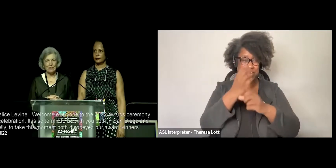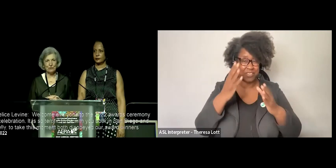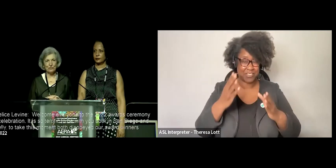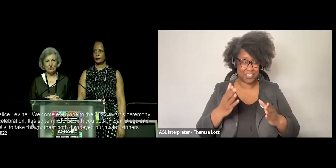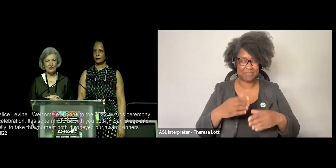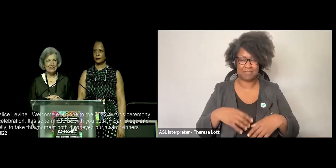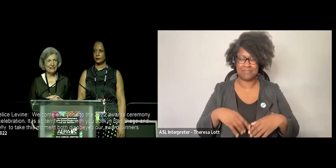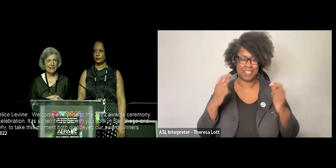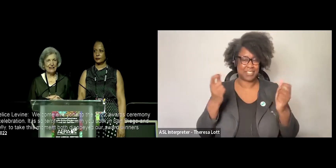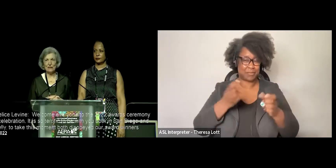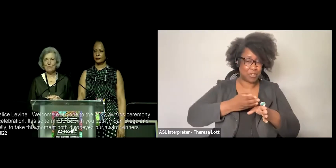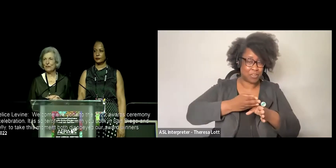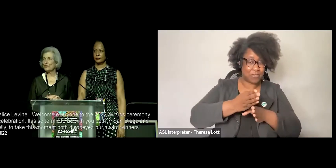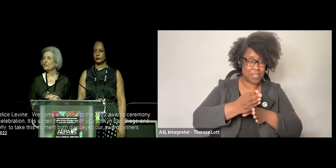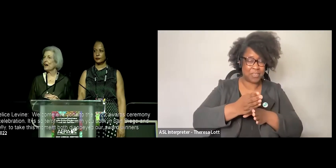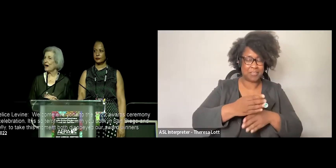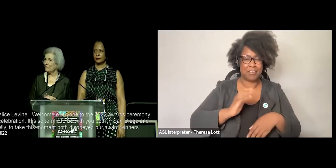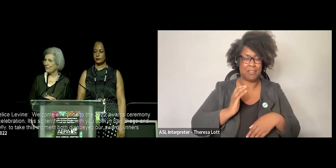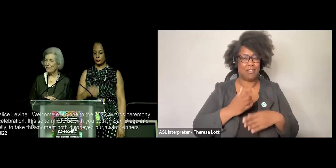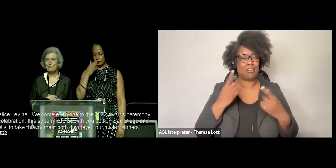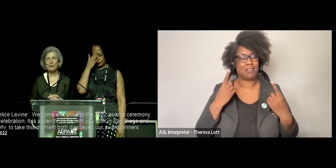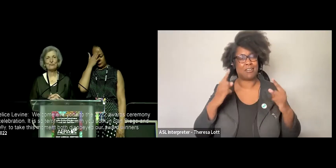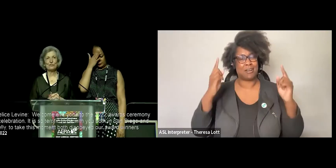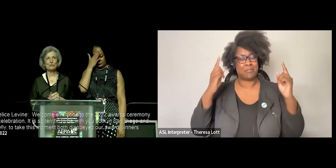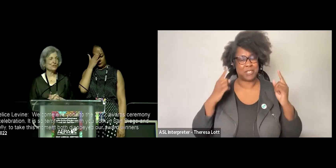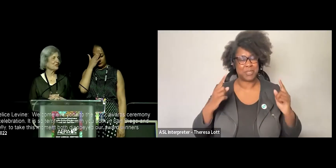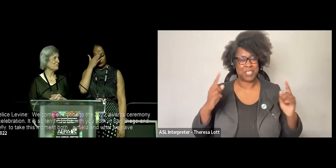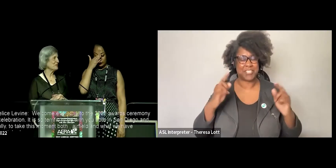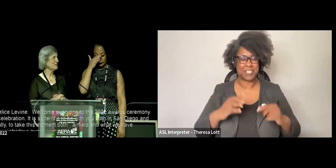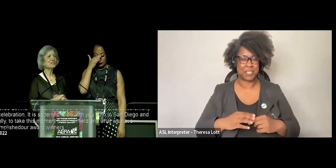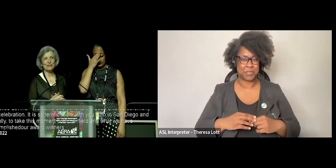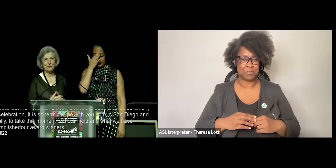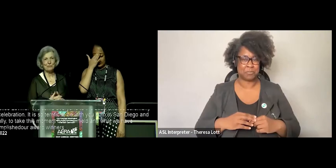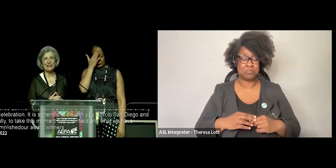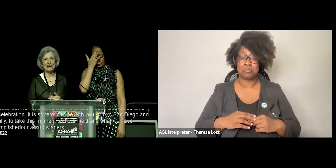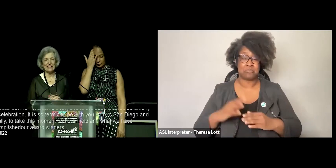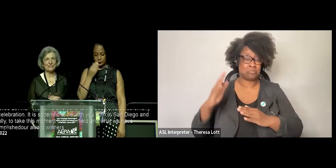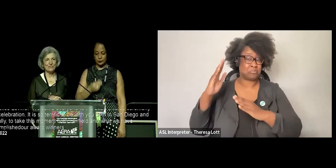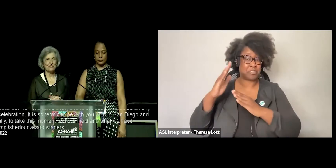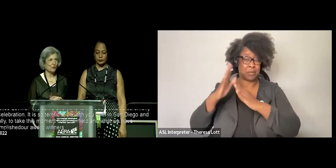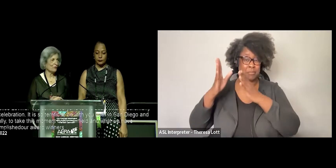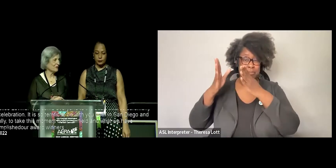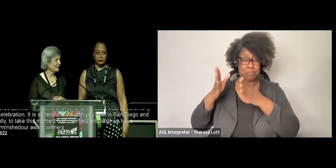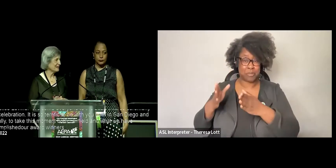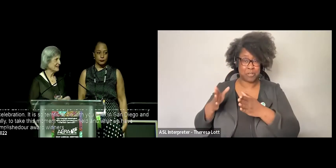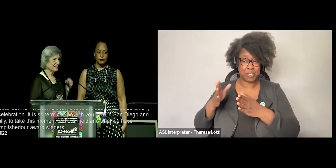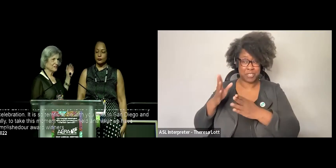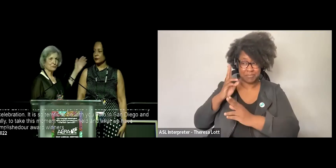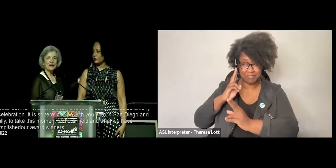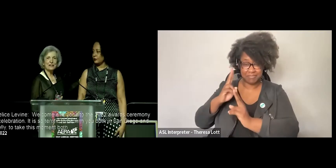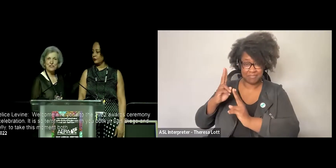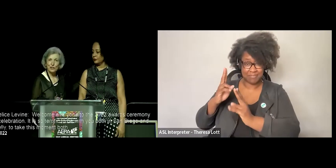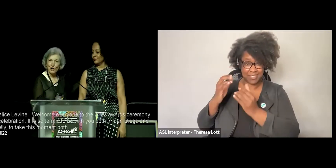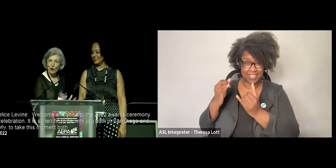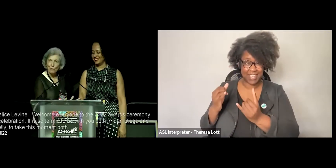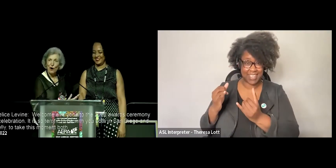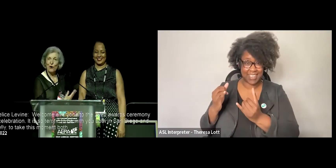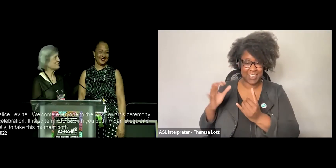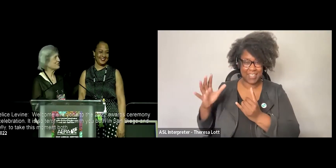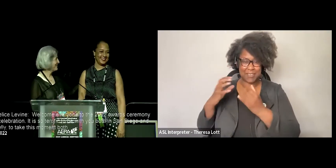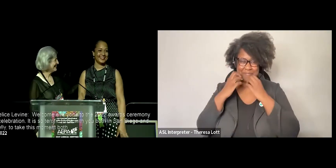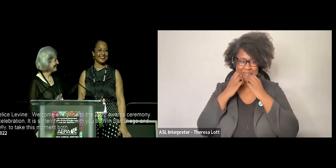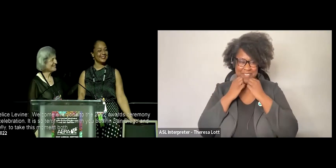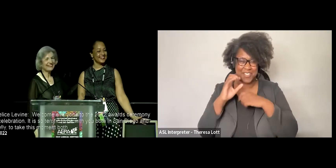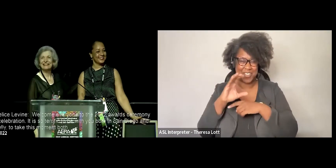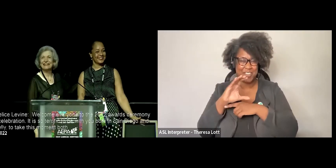have accomplished. And among the top persons we should be celebrating at this moment is my dear